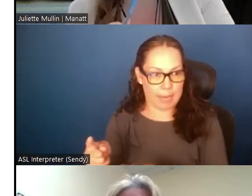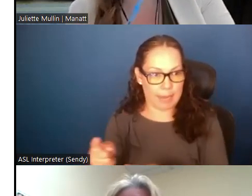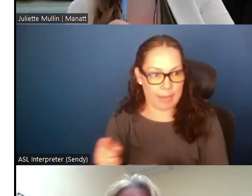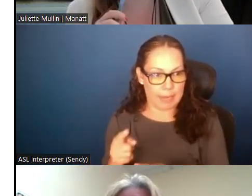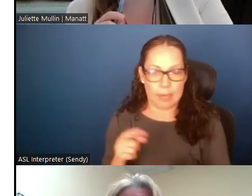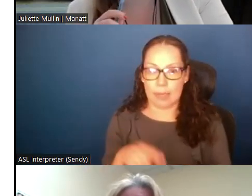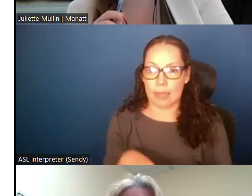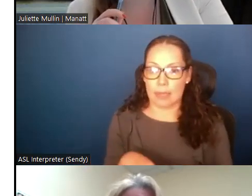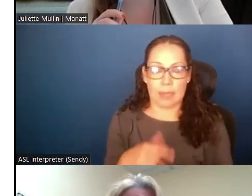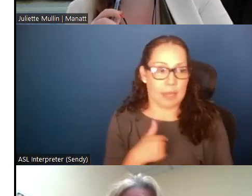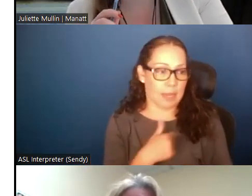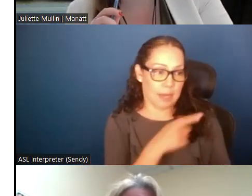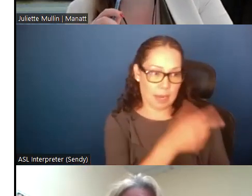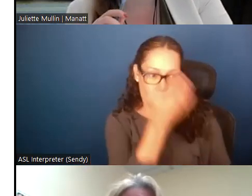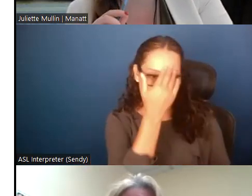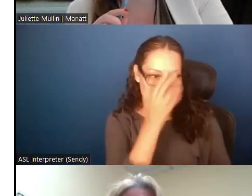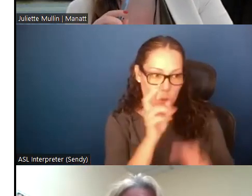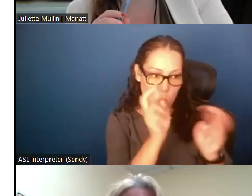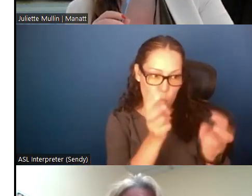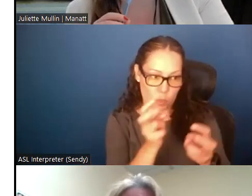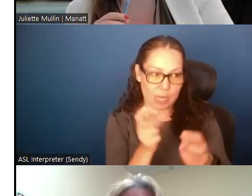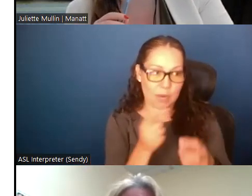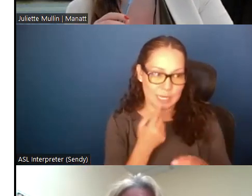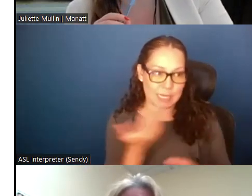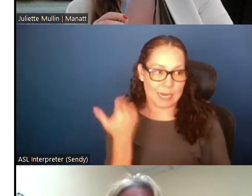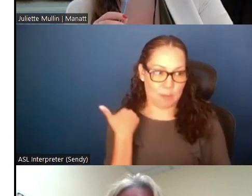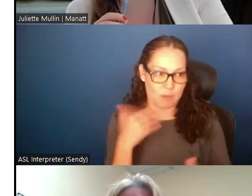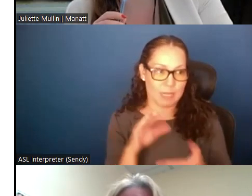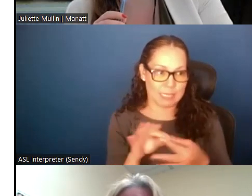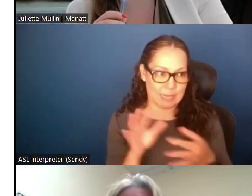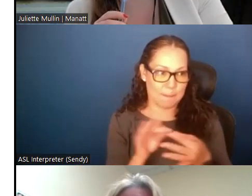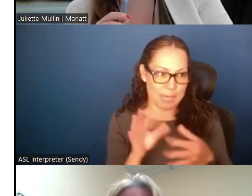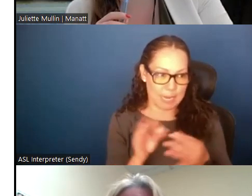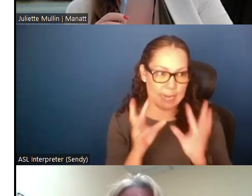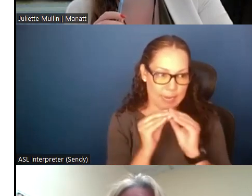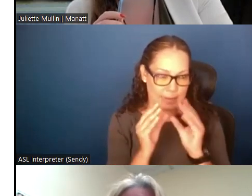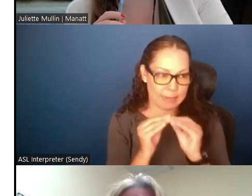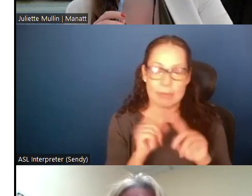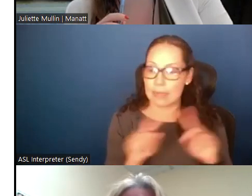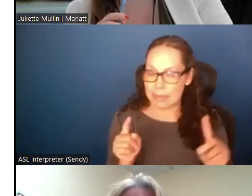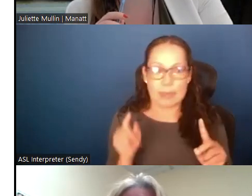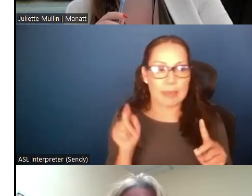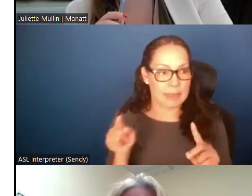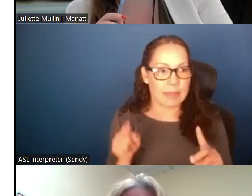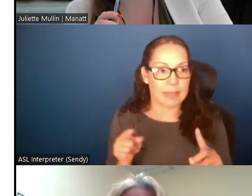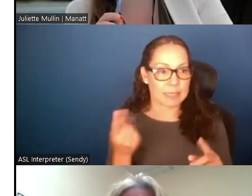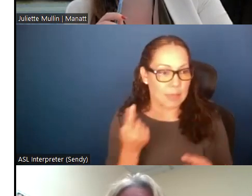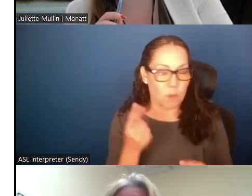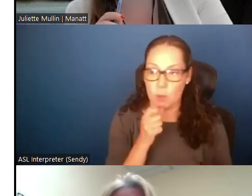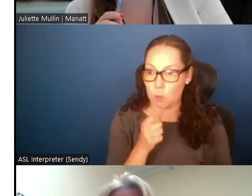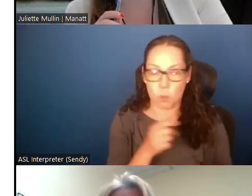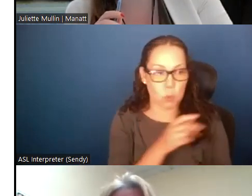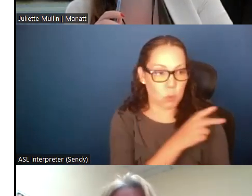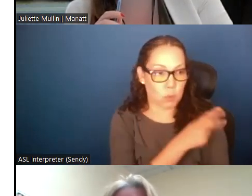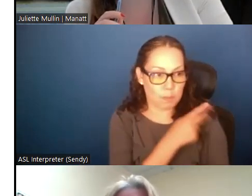And I know you kind of quoted what I had mentioned in a previous meeting that, when you've got a resident who is fairly bedbound or mostly bedbound or